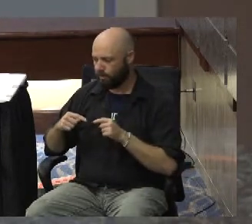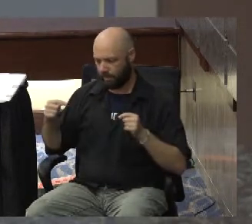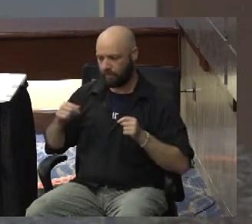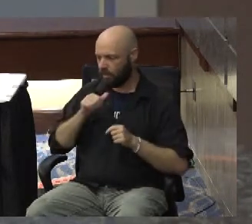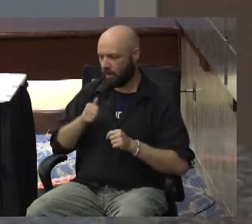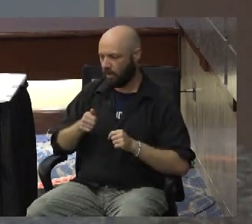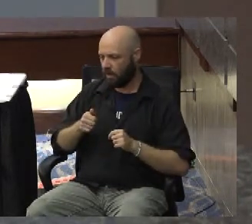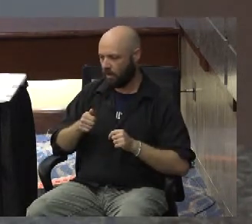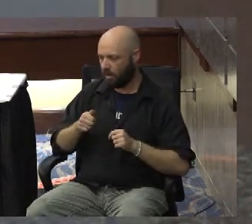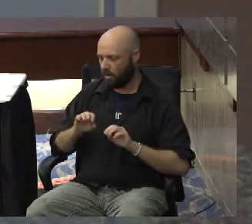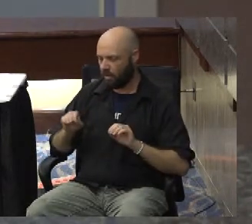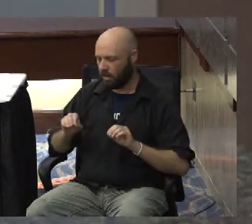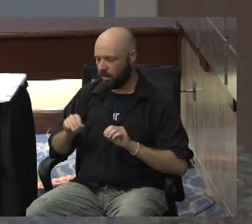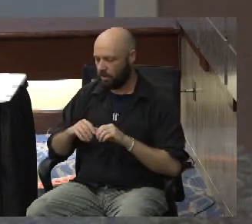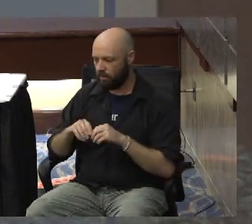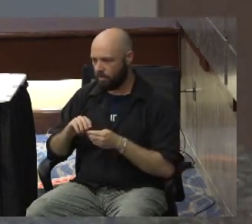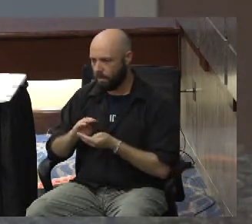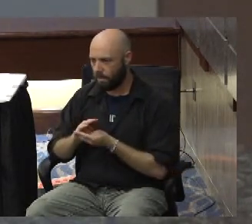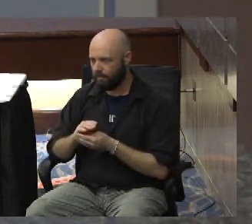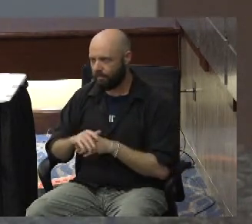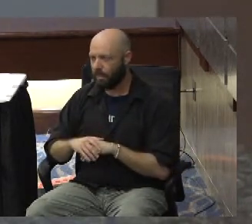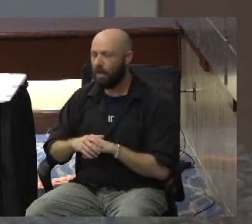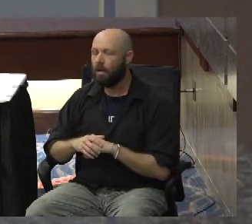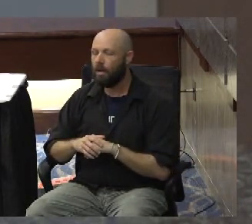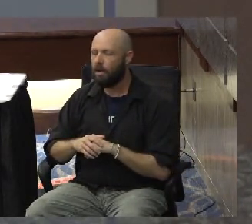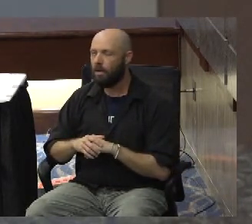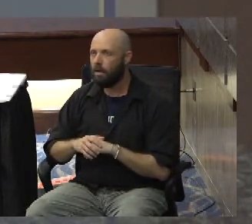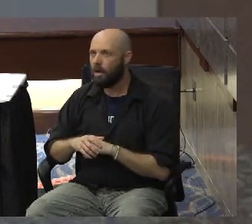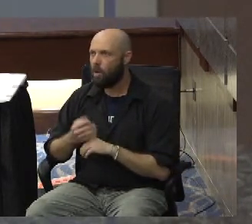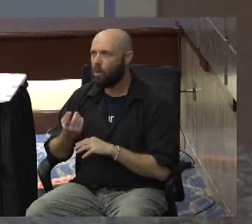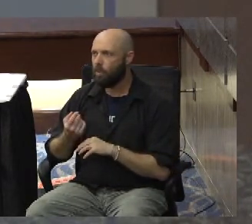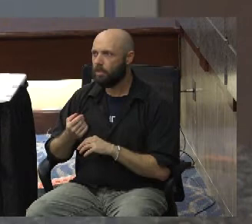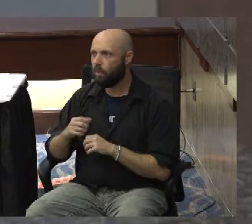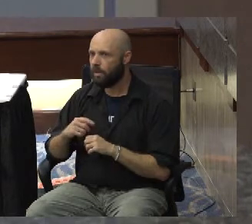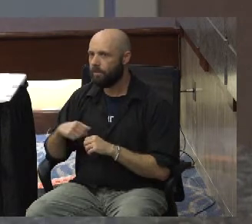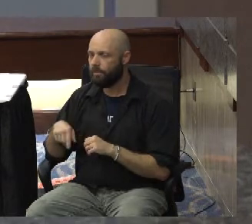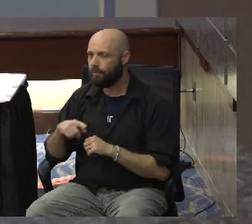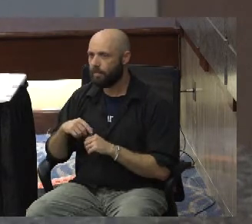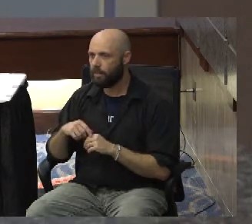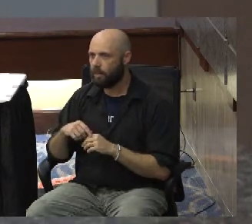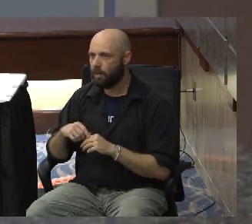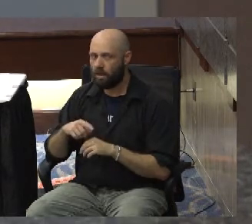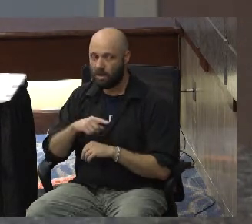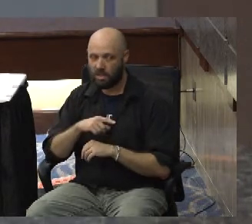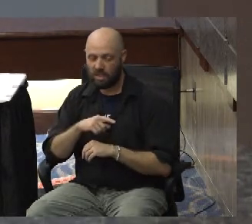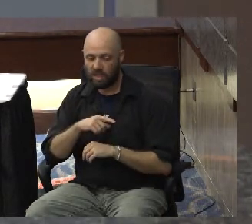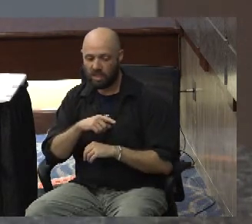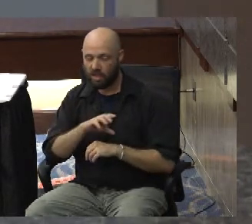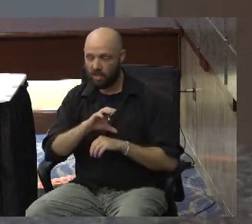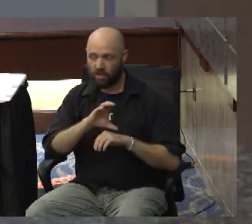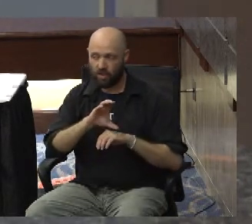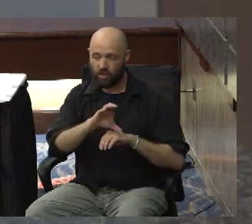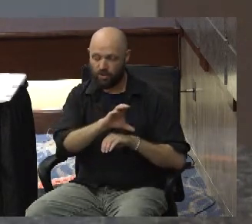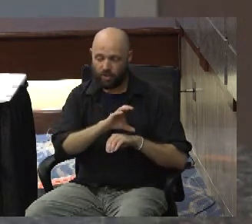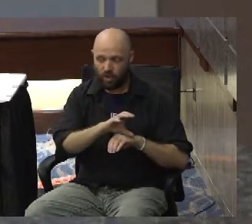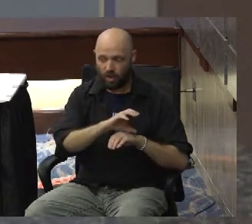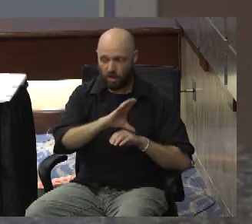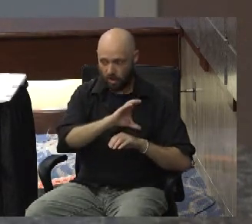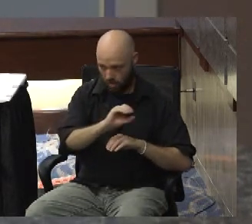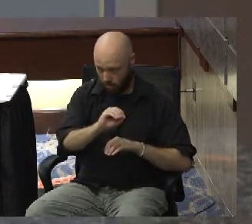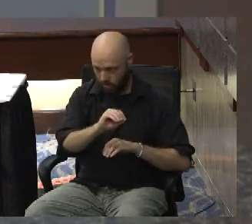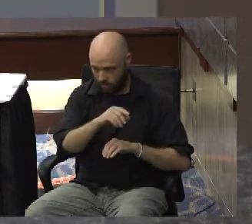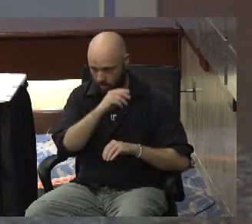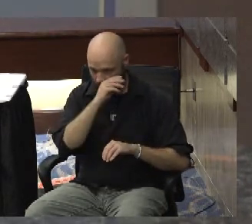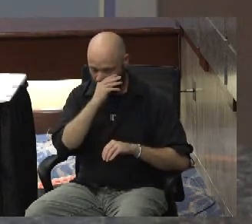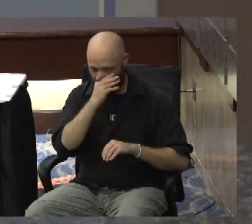mentioned about the depth and breadth of Mars Wrigley's footprint here in the